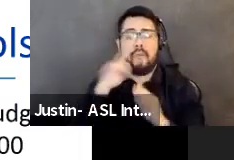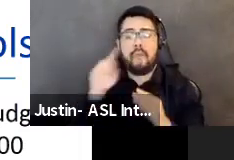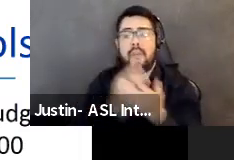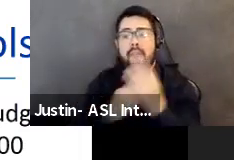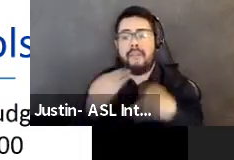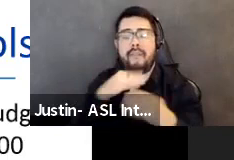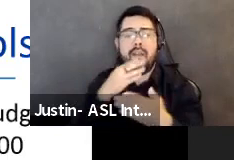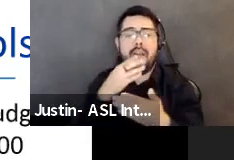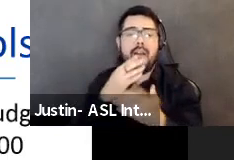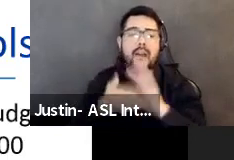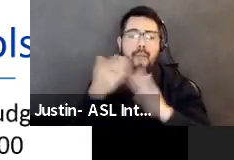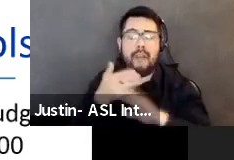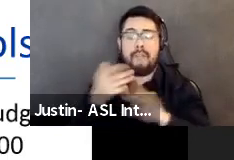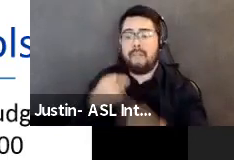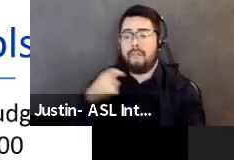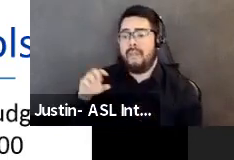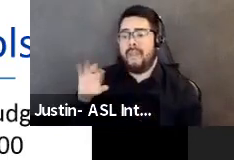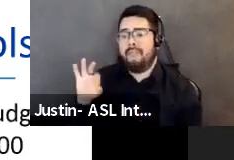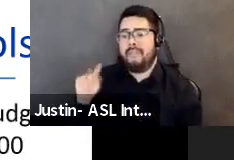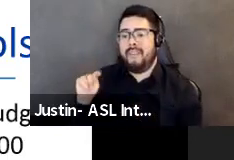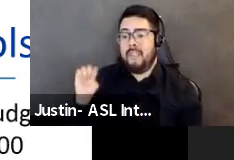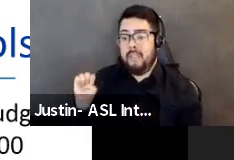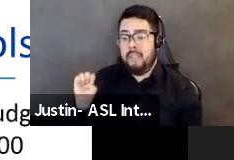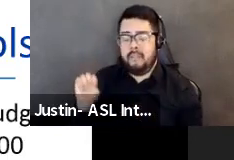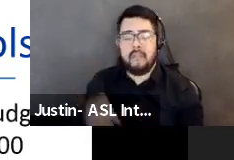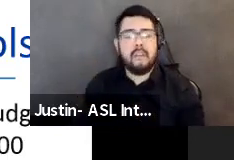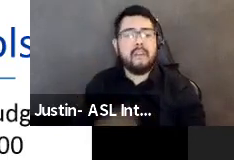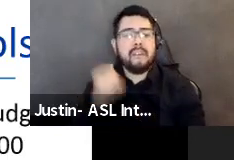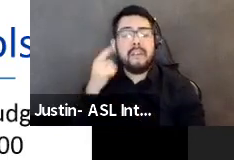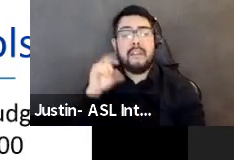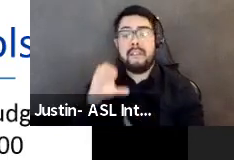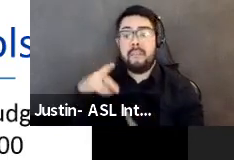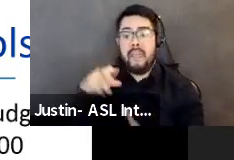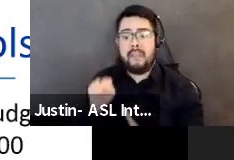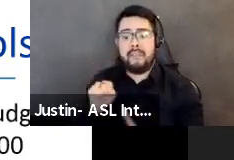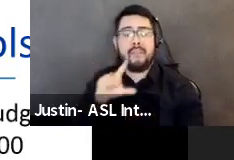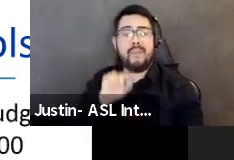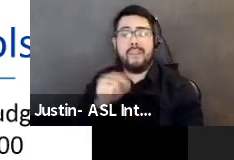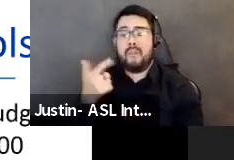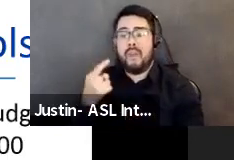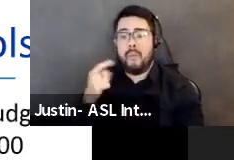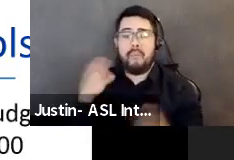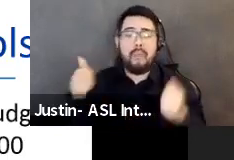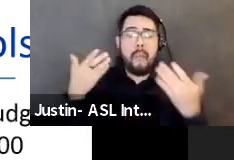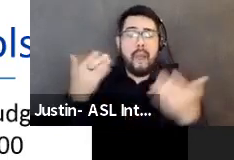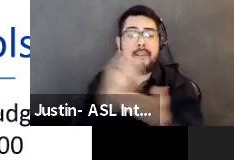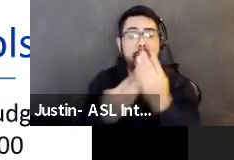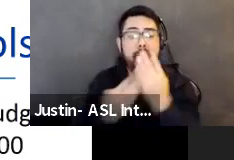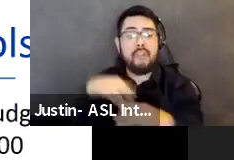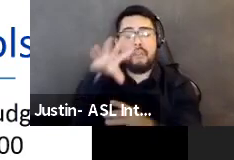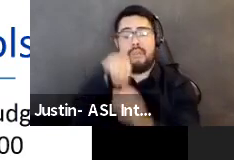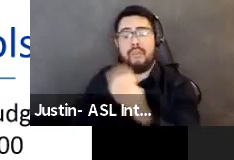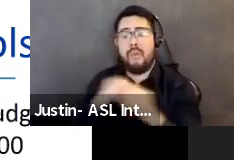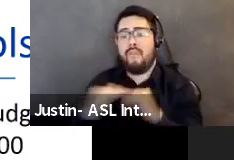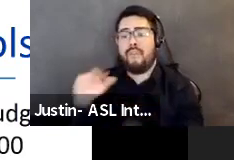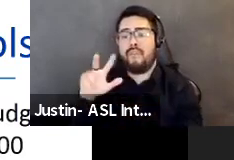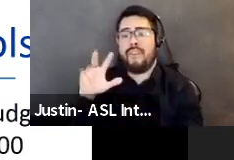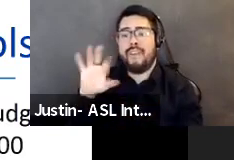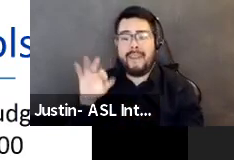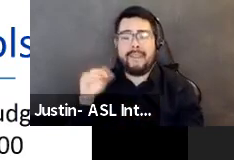by fte the cps 2021 proposed budget includes over 39 000